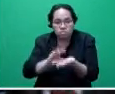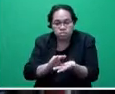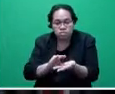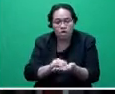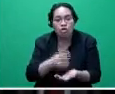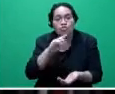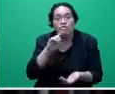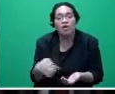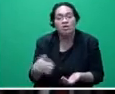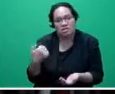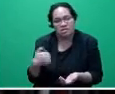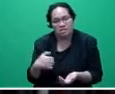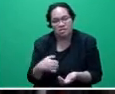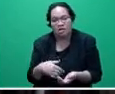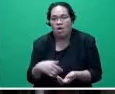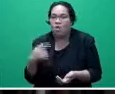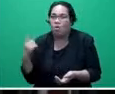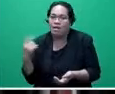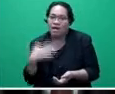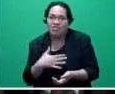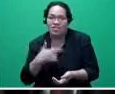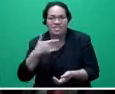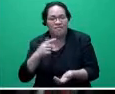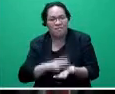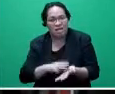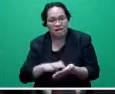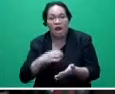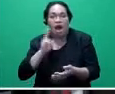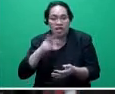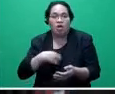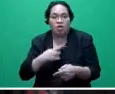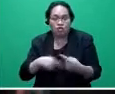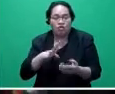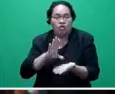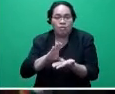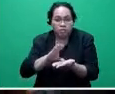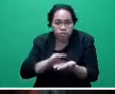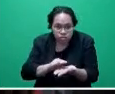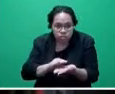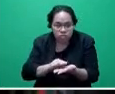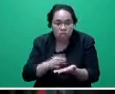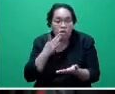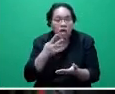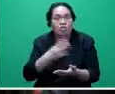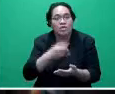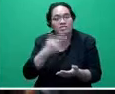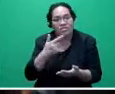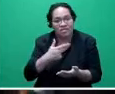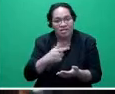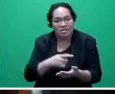2016 to have about 107 million. A further decrease in revenue in 2017